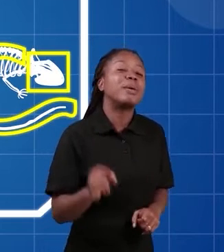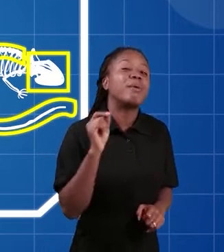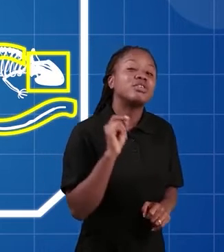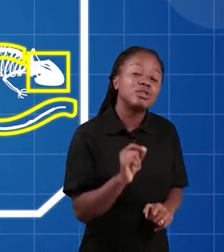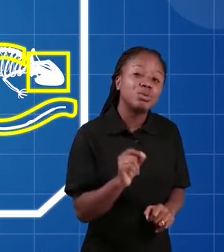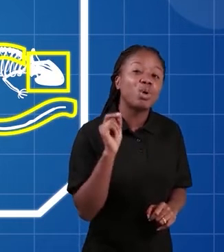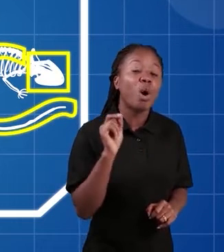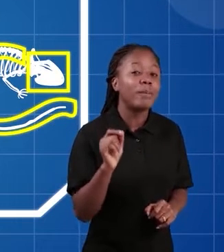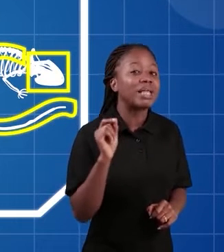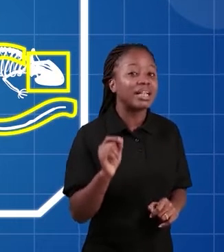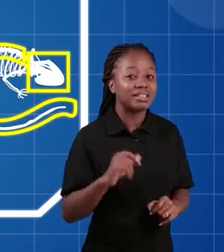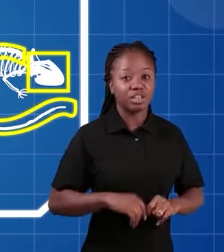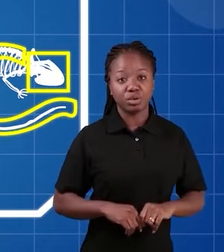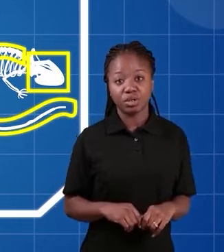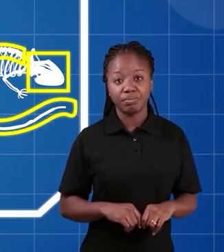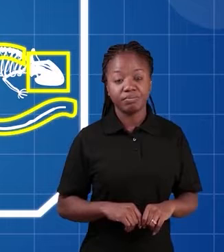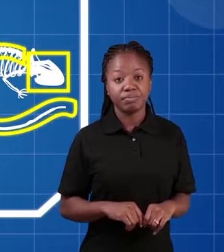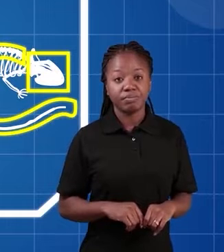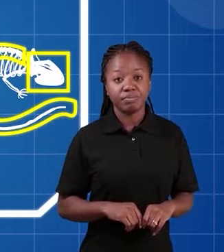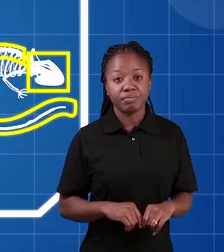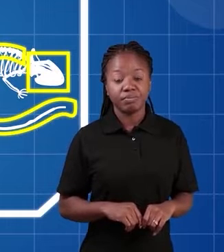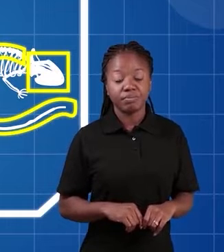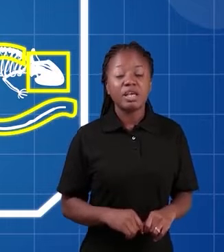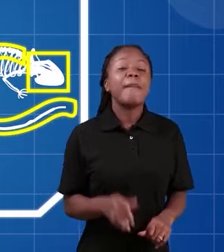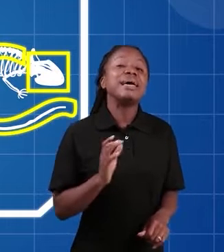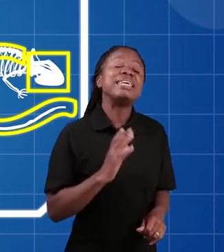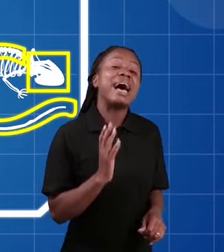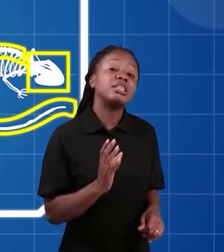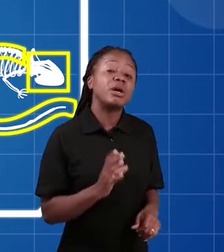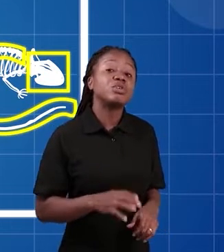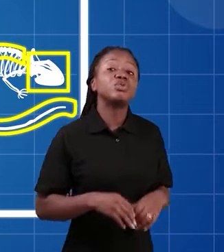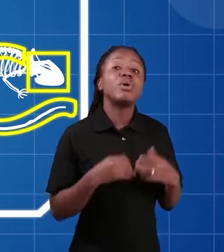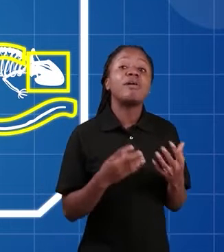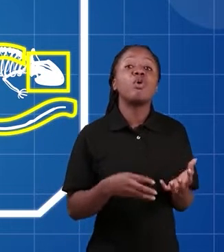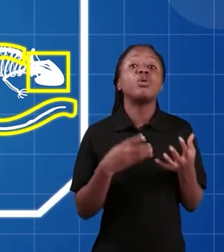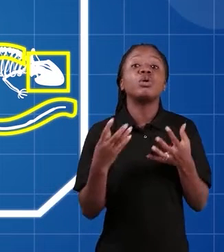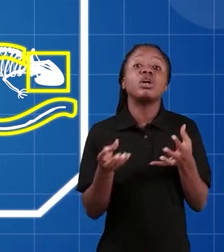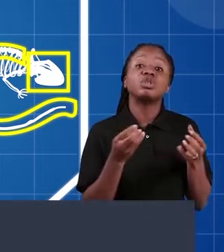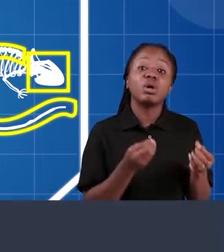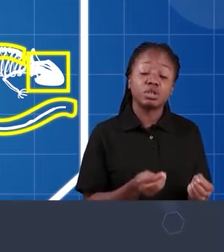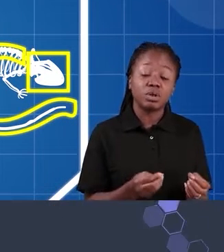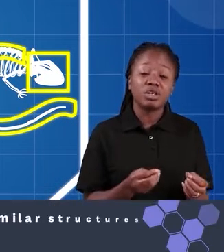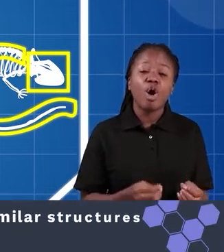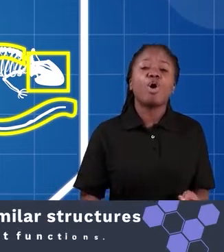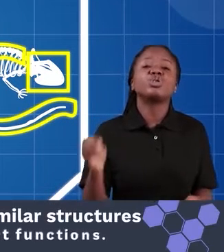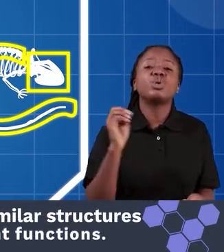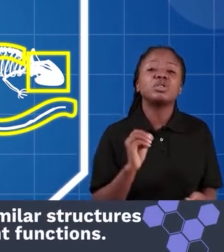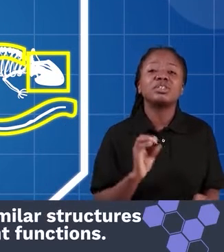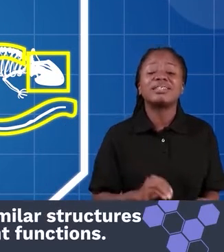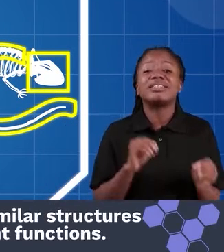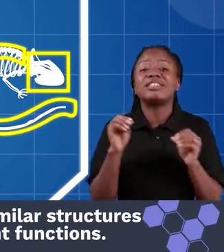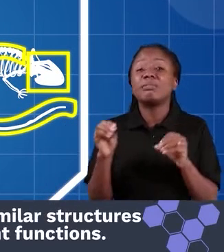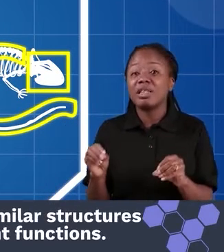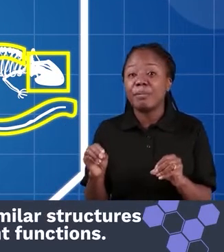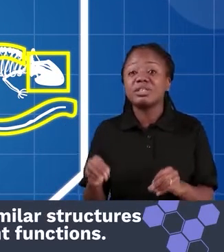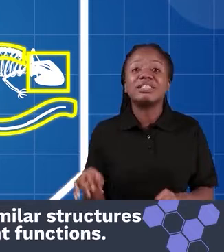pointing to a possible common ancestry. Many animals also have homologous structures or structures